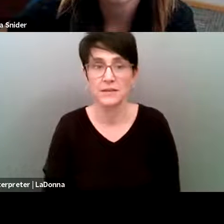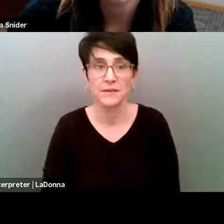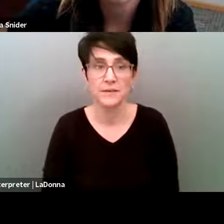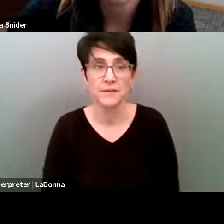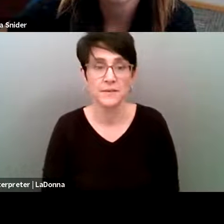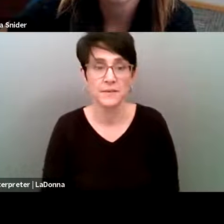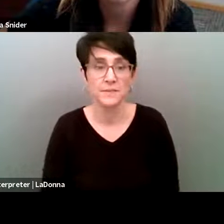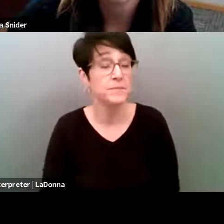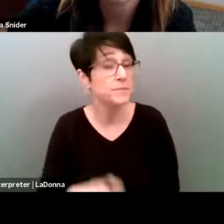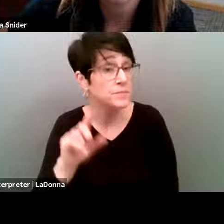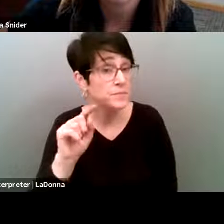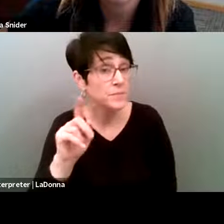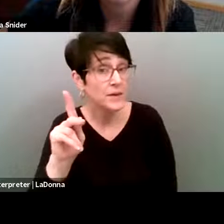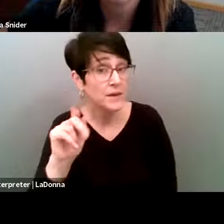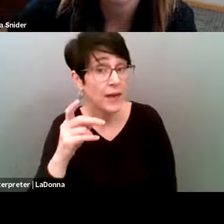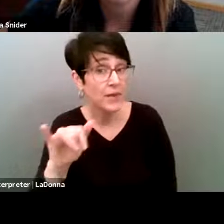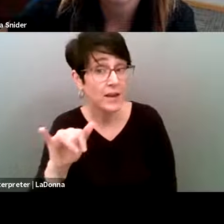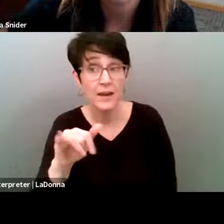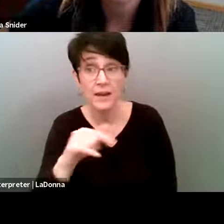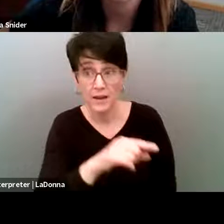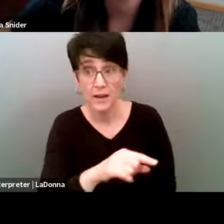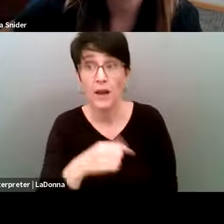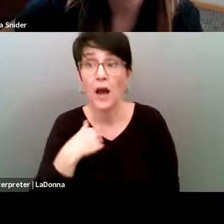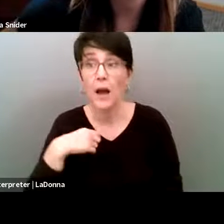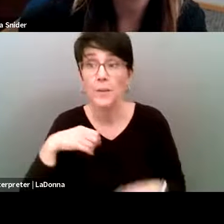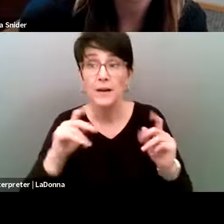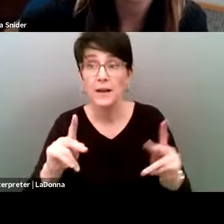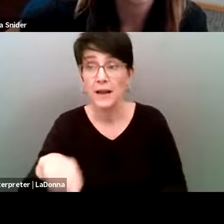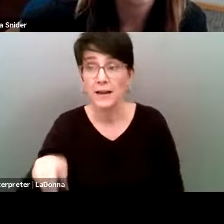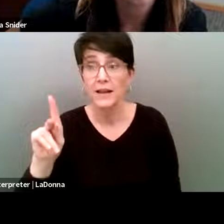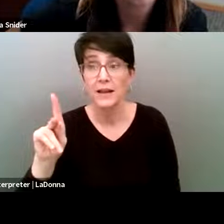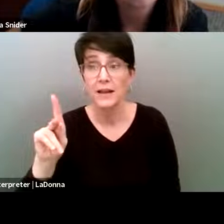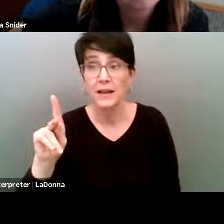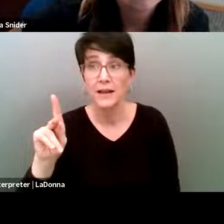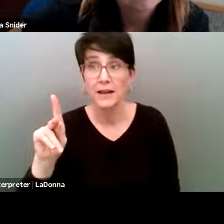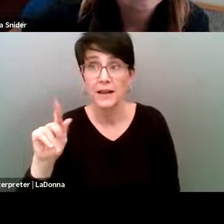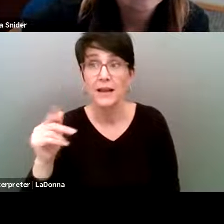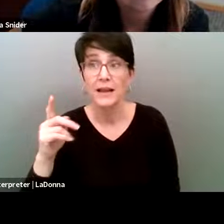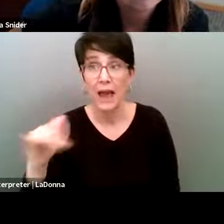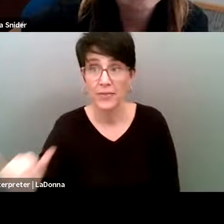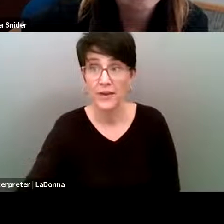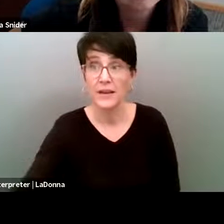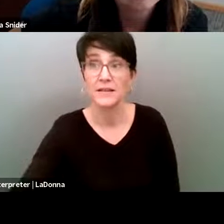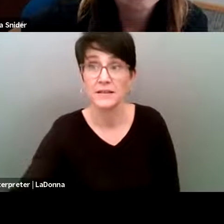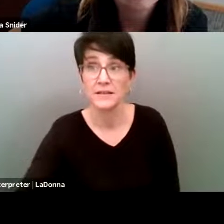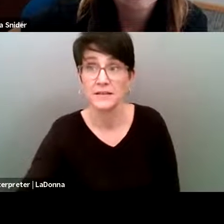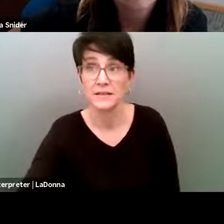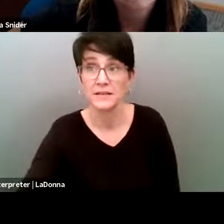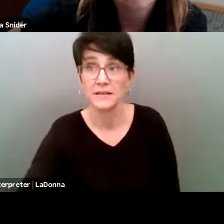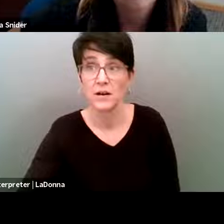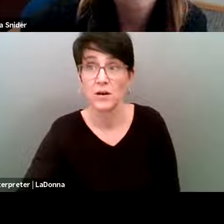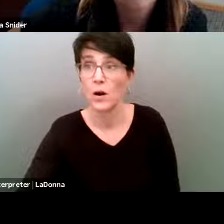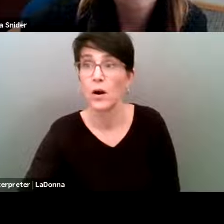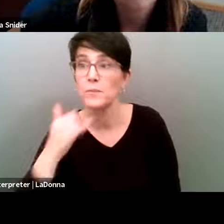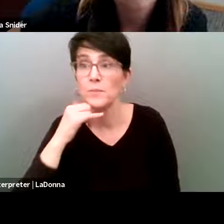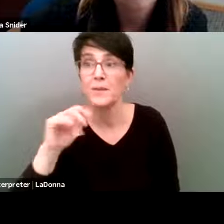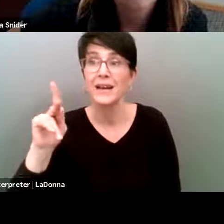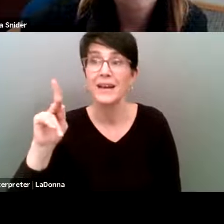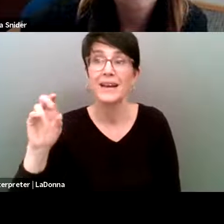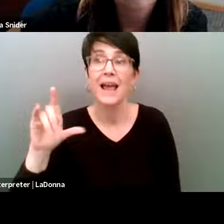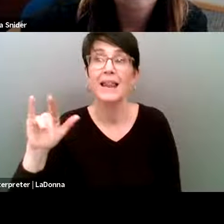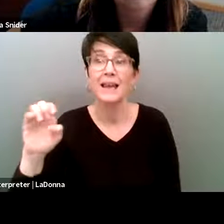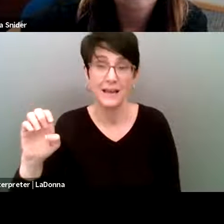Tobias, I'm gonna let Kelly Ellerbush talk because she had something she wanted